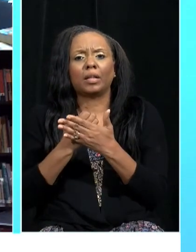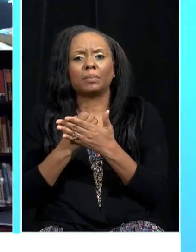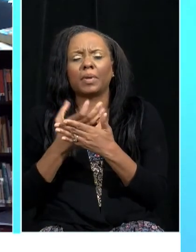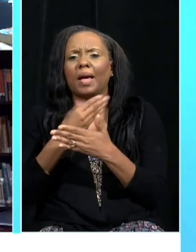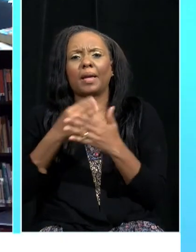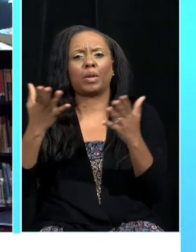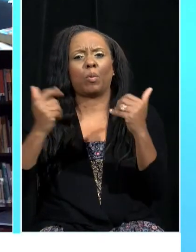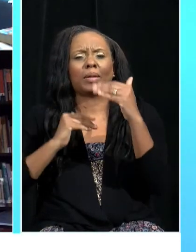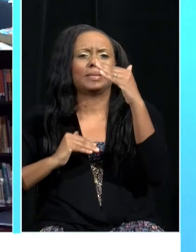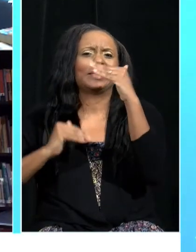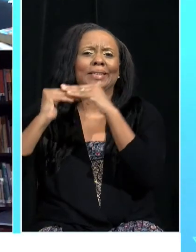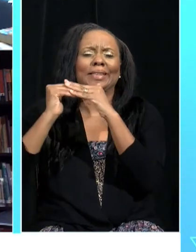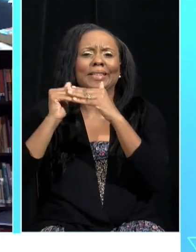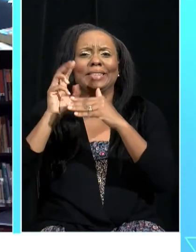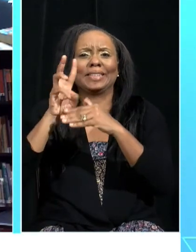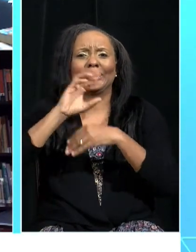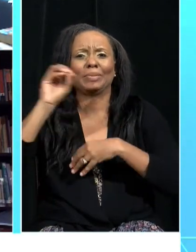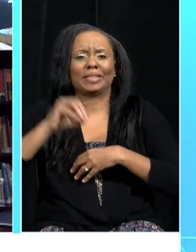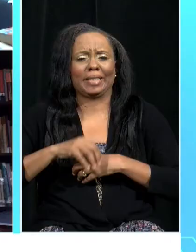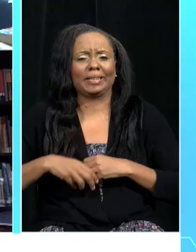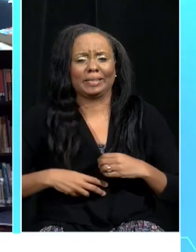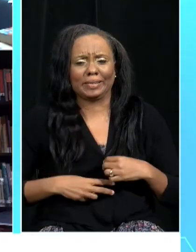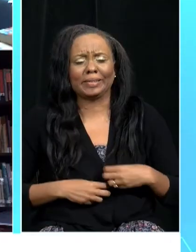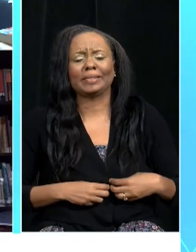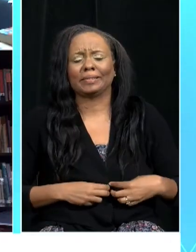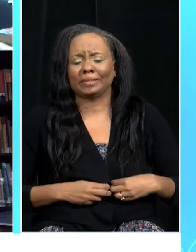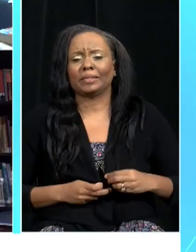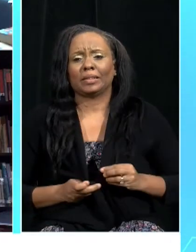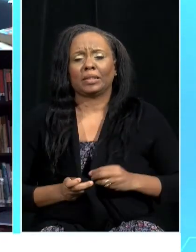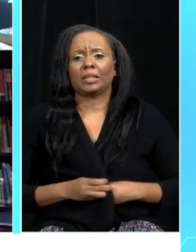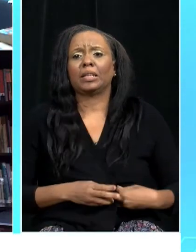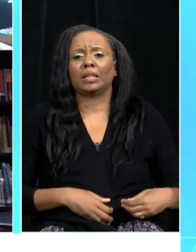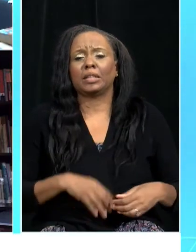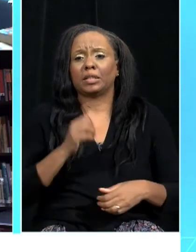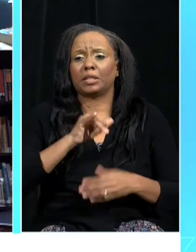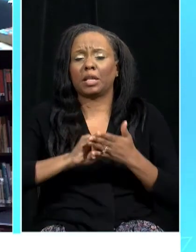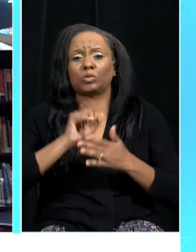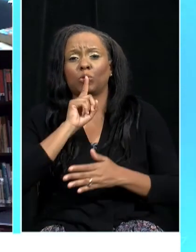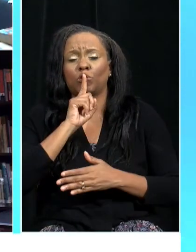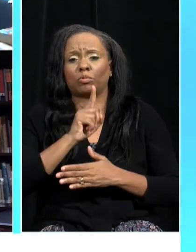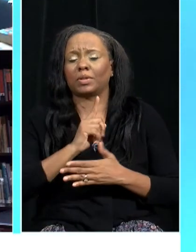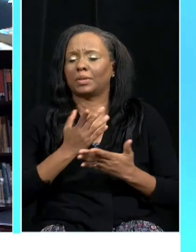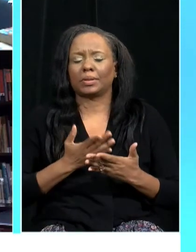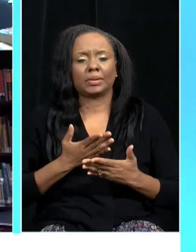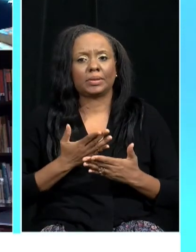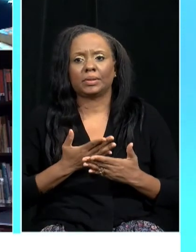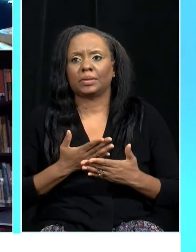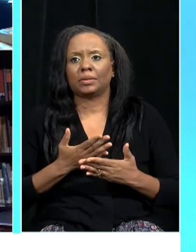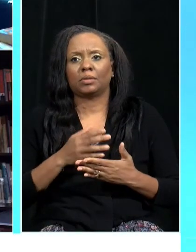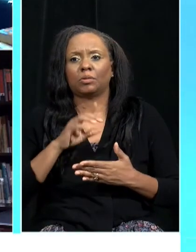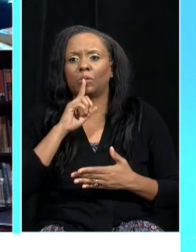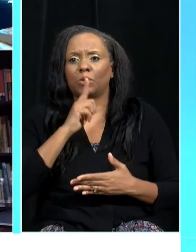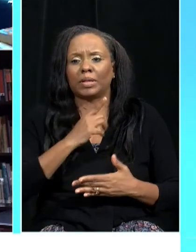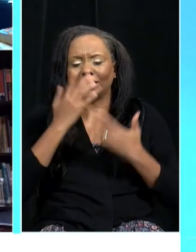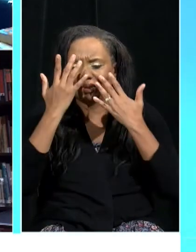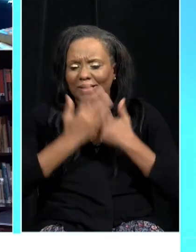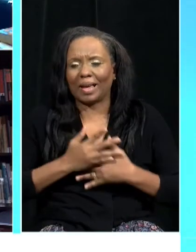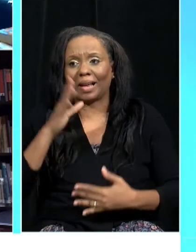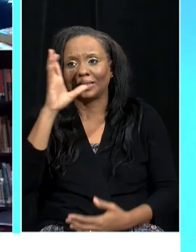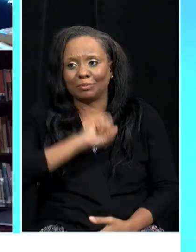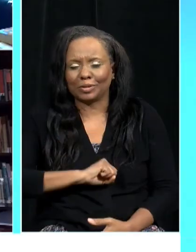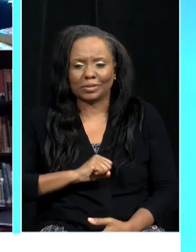diversified economy with quality jobs as an output. That's a sad assumption. But